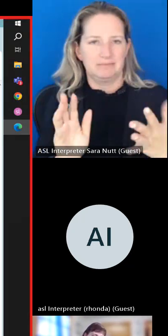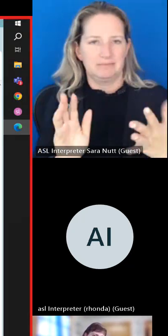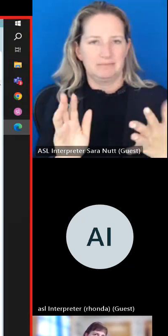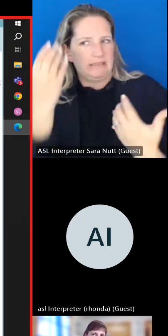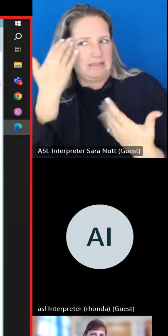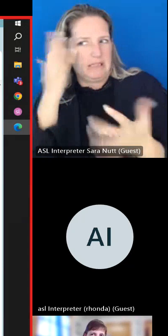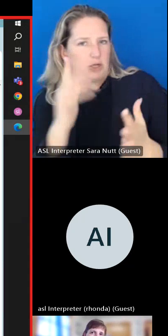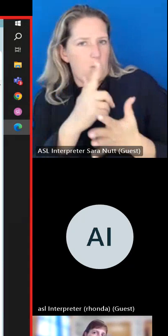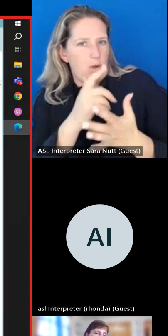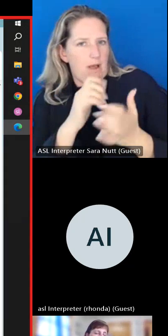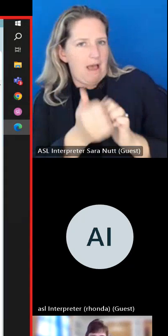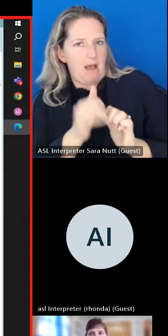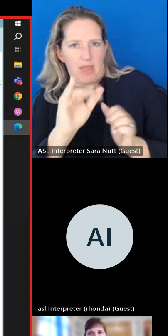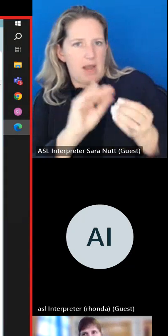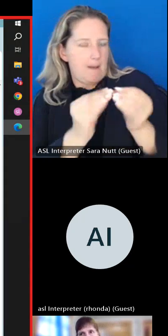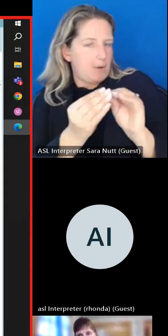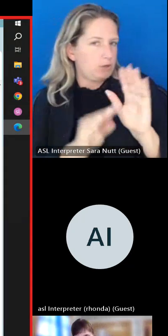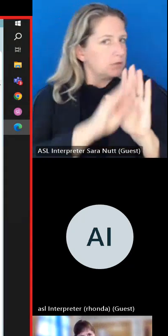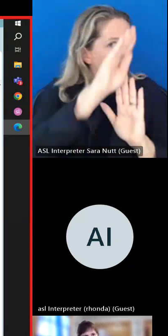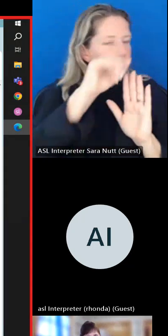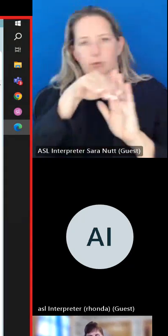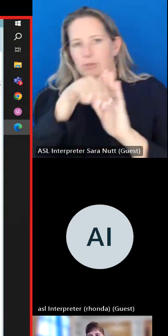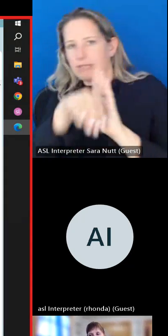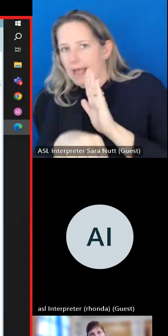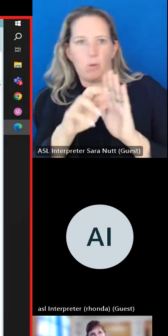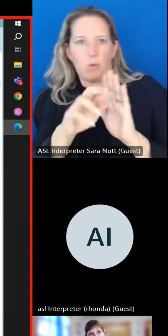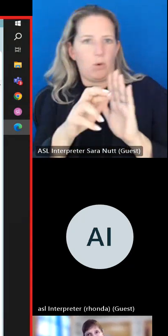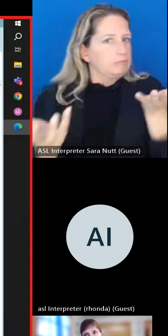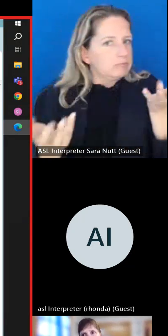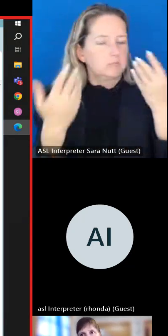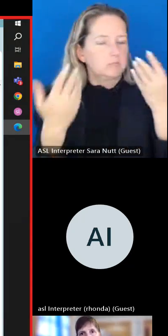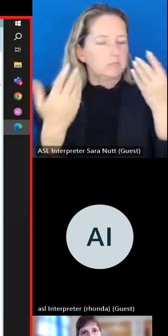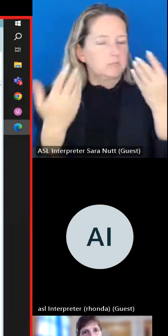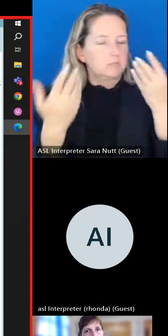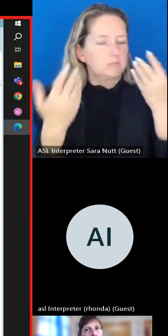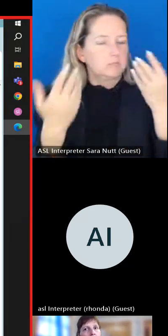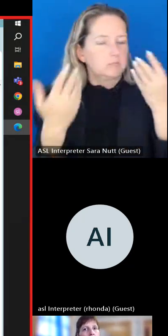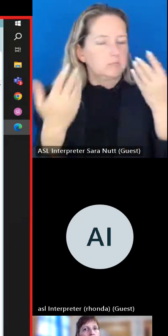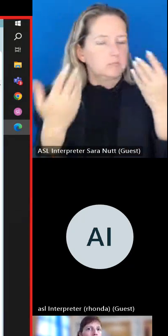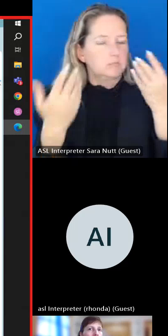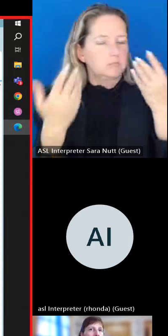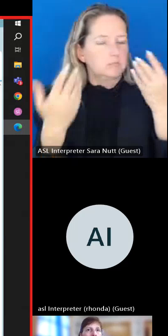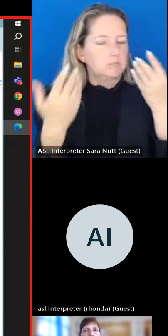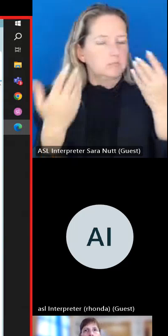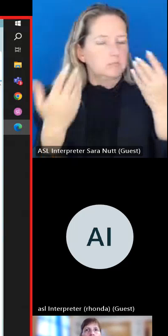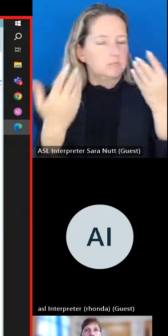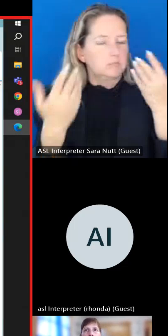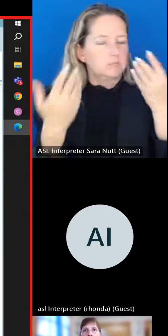of data visualization you used is not the best choice to support your data.